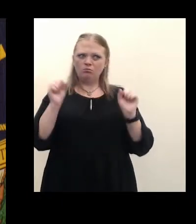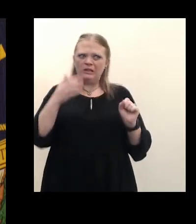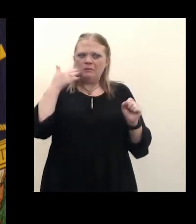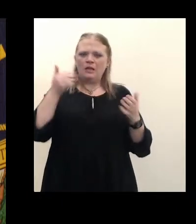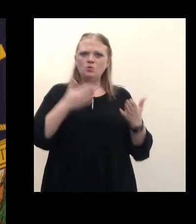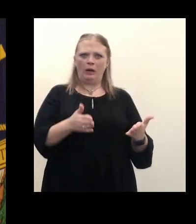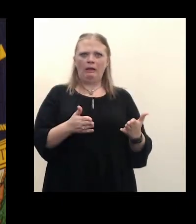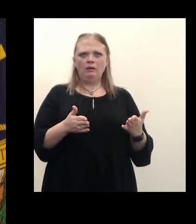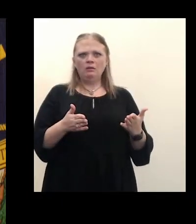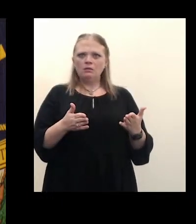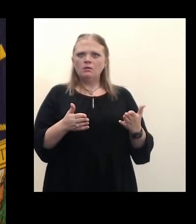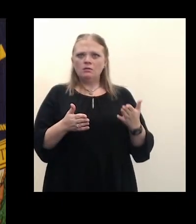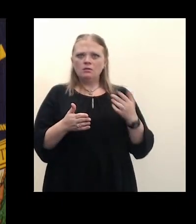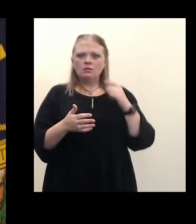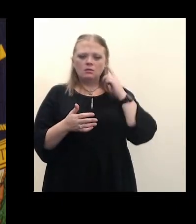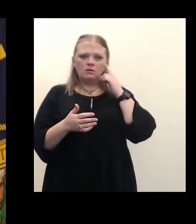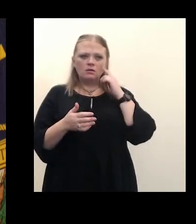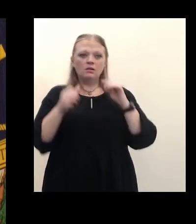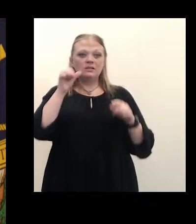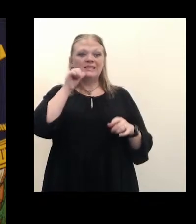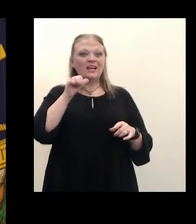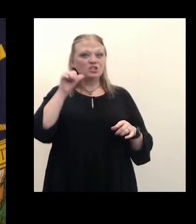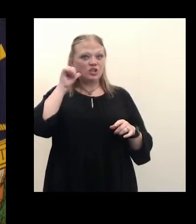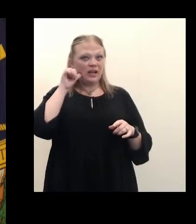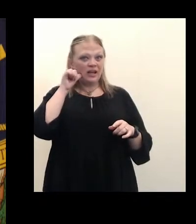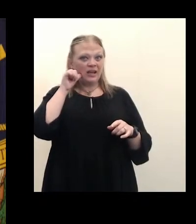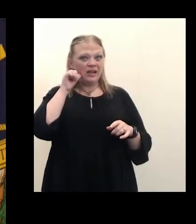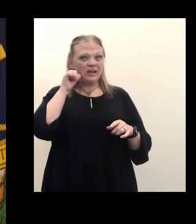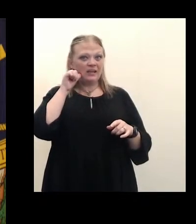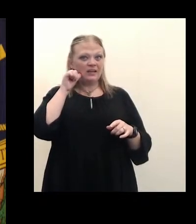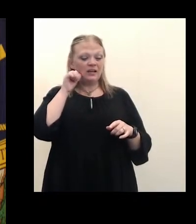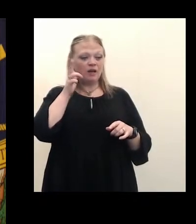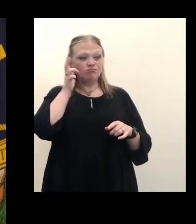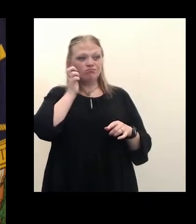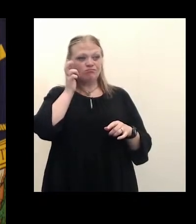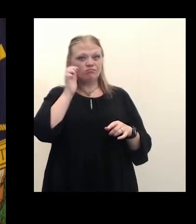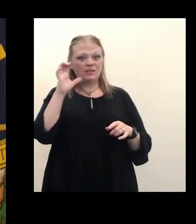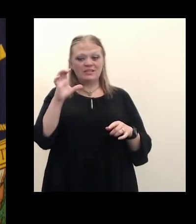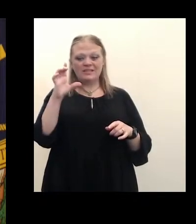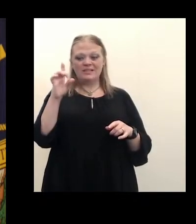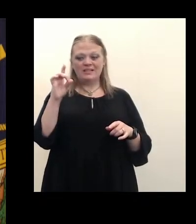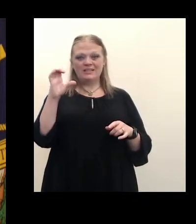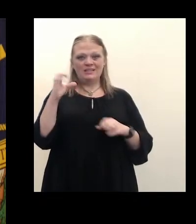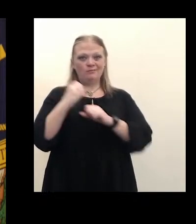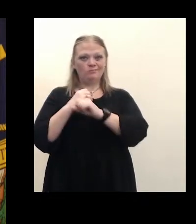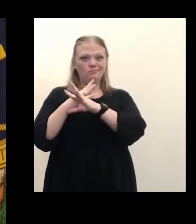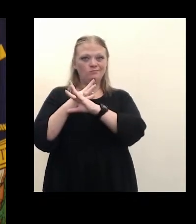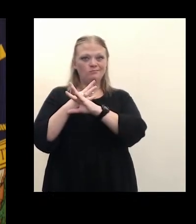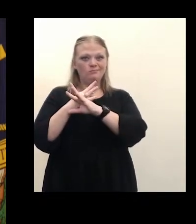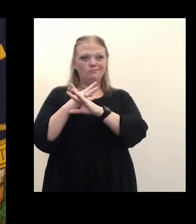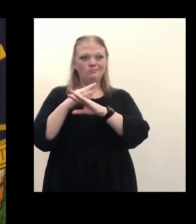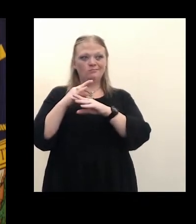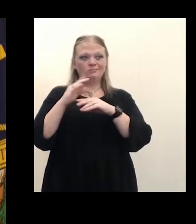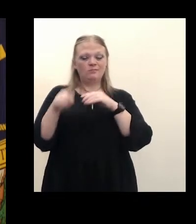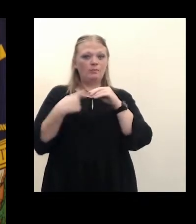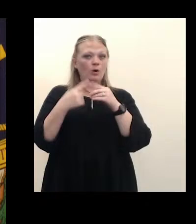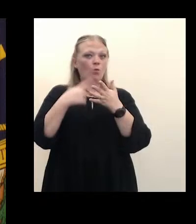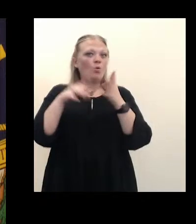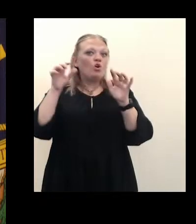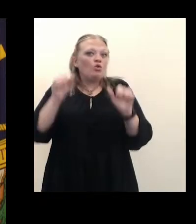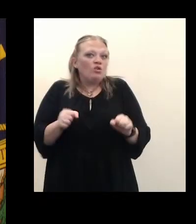this. Yesterday I listened to a CDC webinar about what could be the best way to do this,